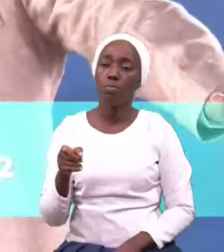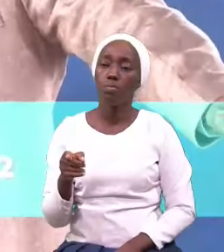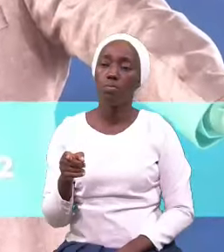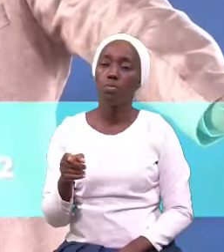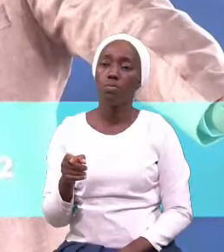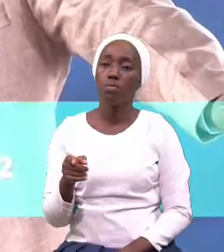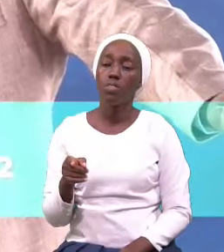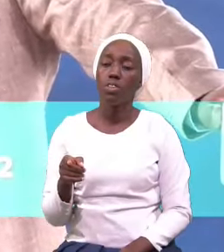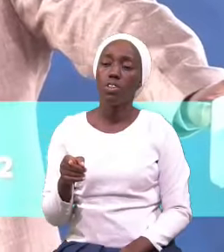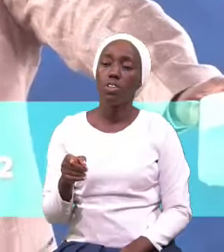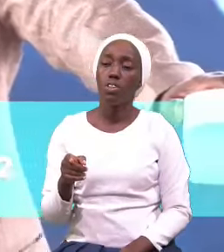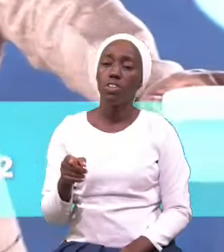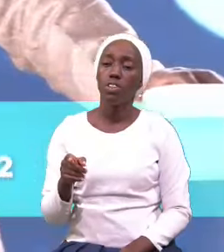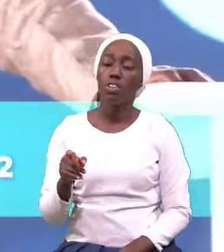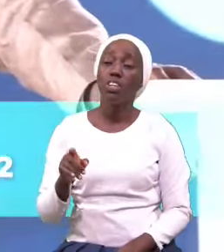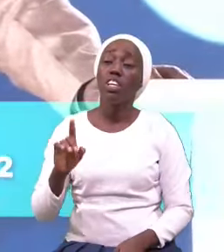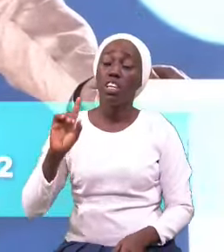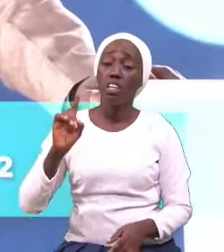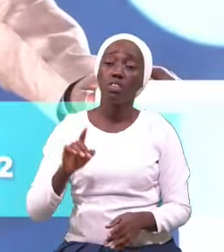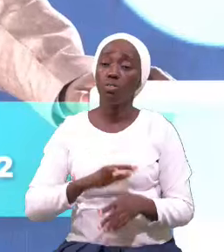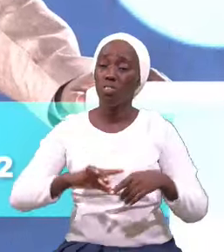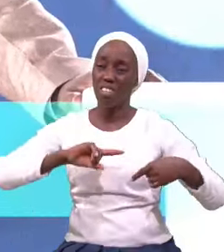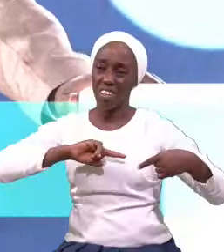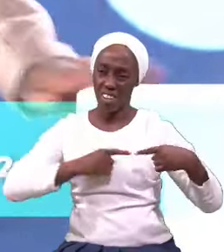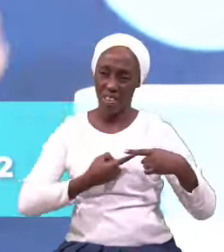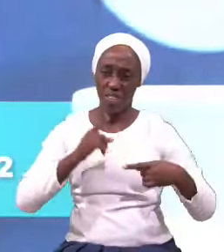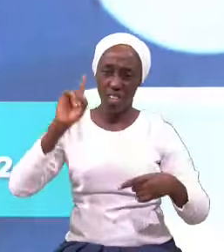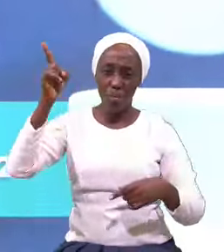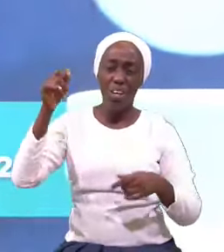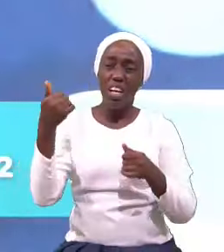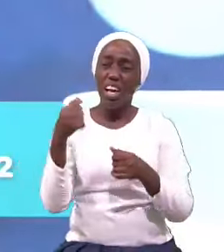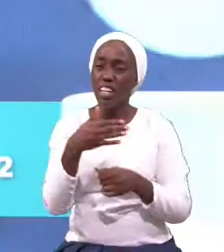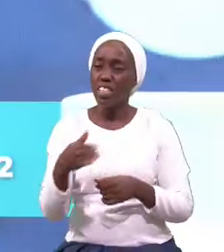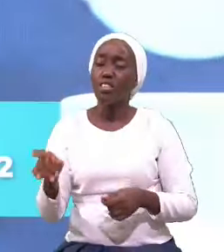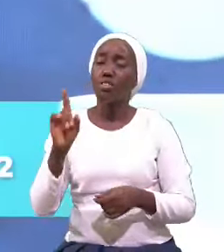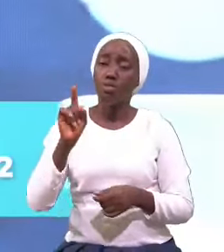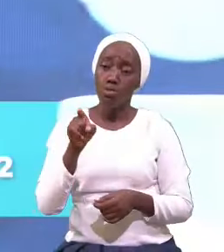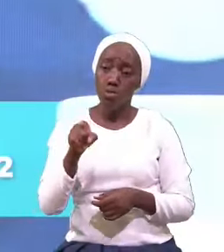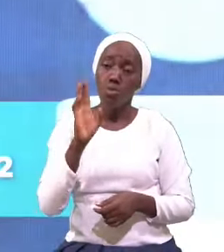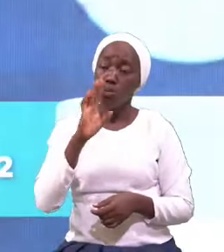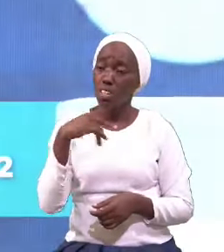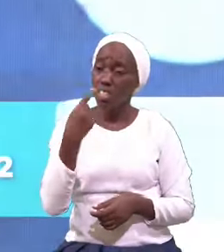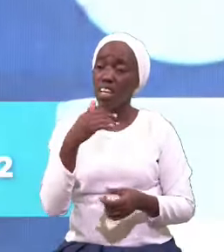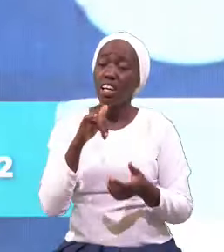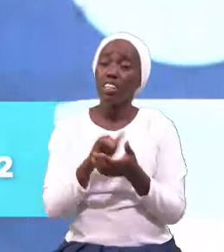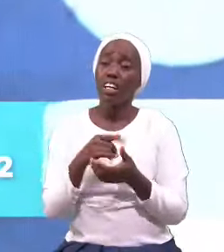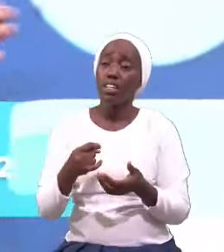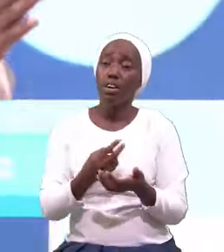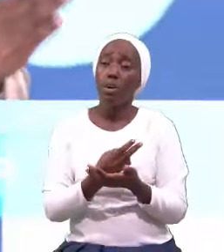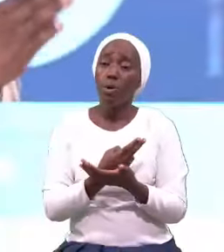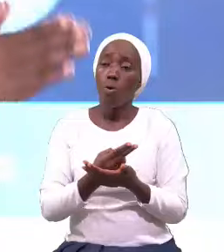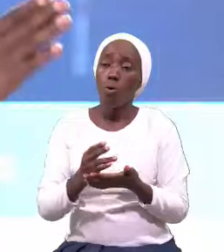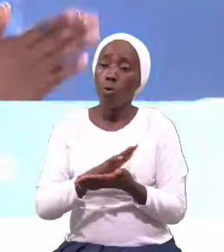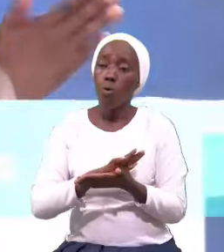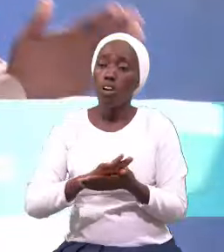Anything you will do, anything you will say, that the Holy Ghost will be grieved and